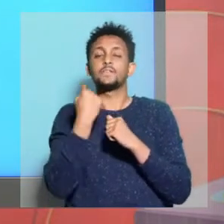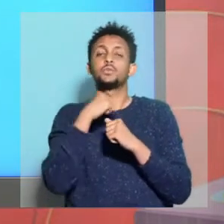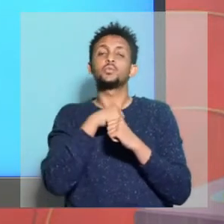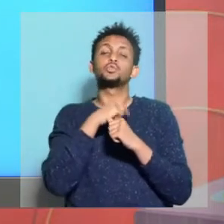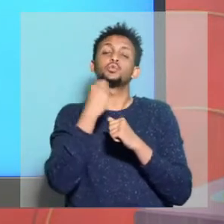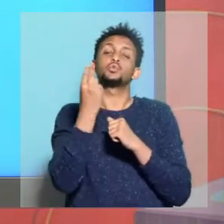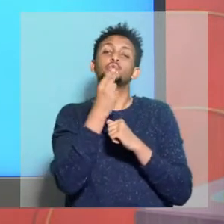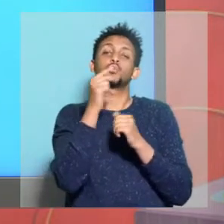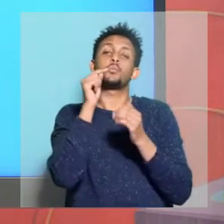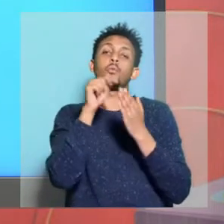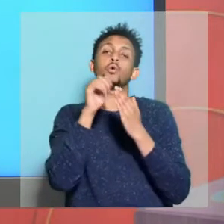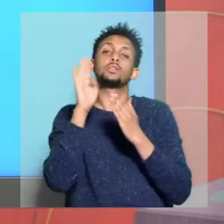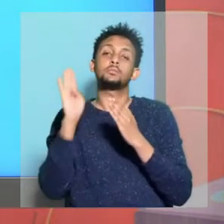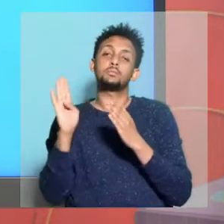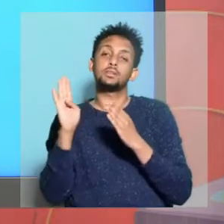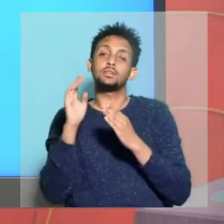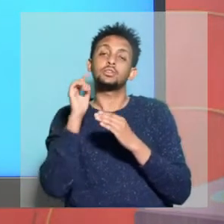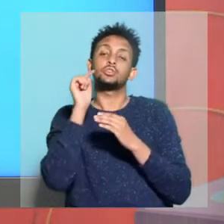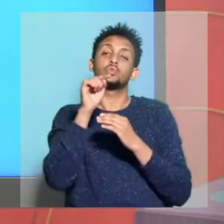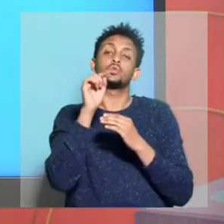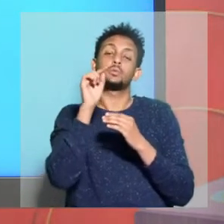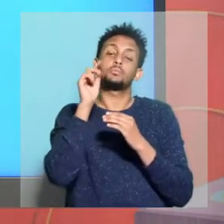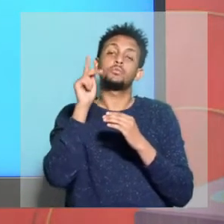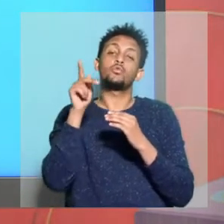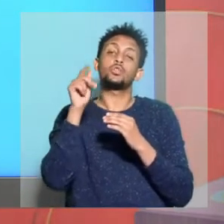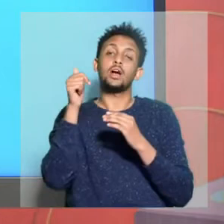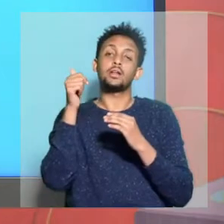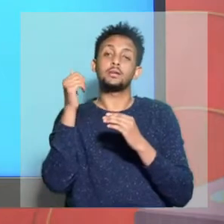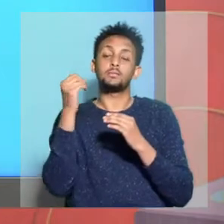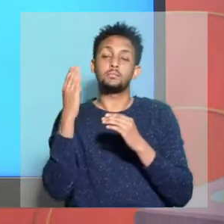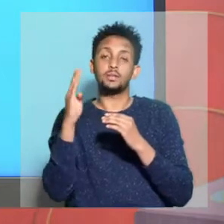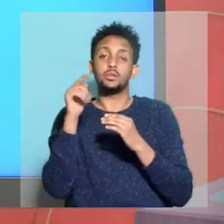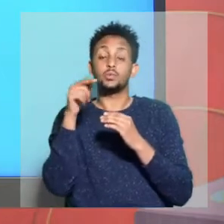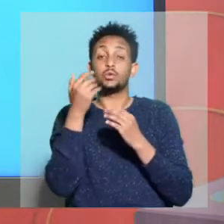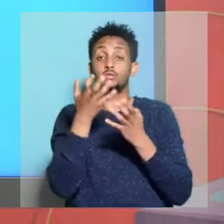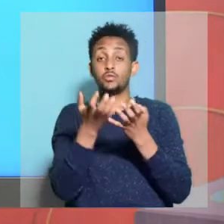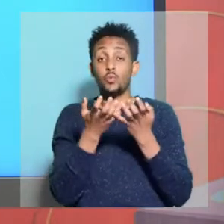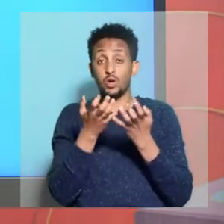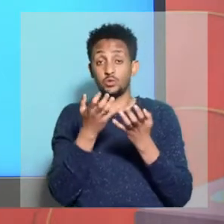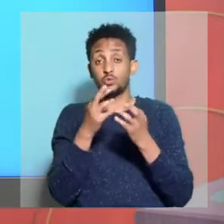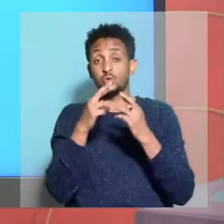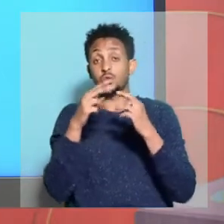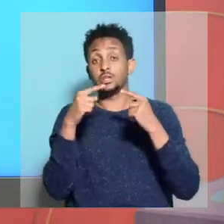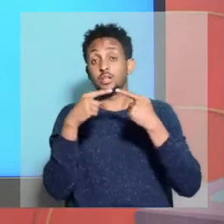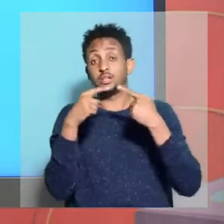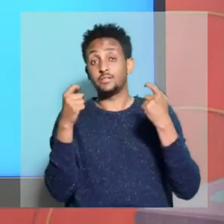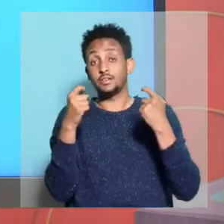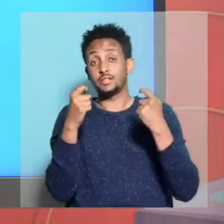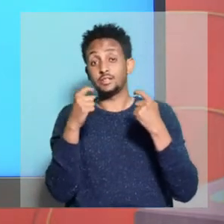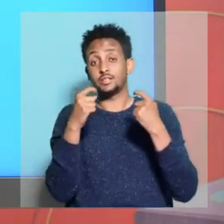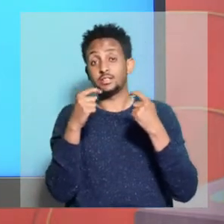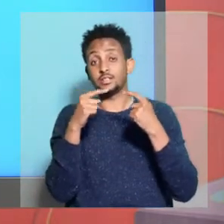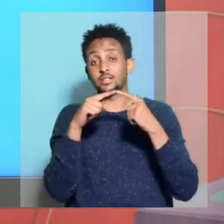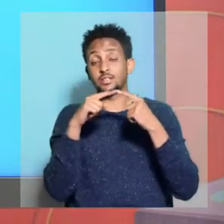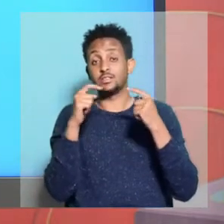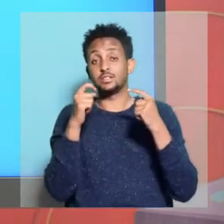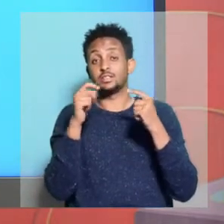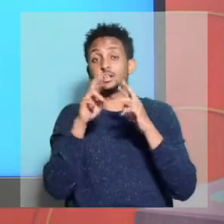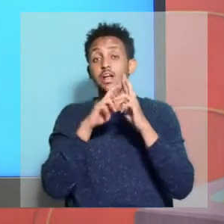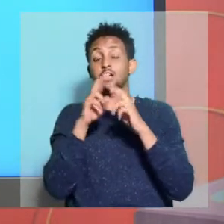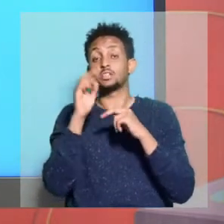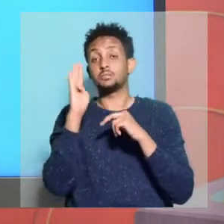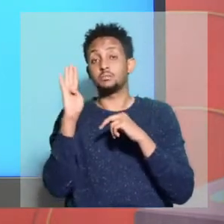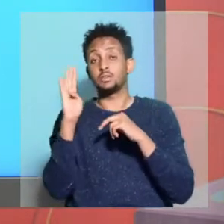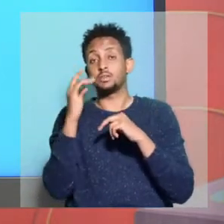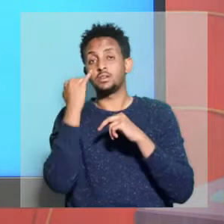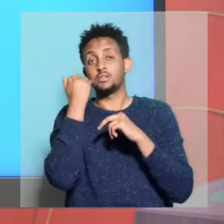just use point B to be your pivotal point. But if you want to the reverse way, I need to find the reaction at point